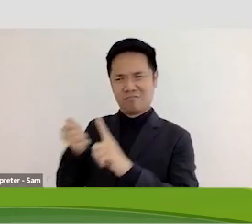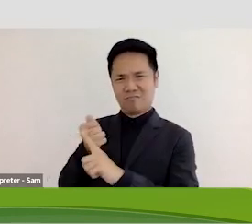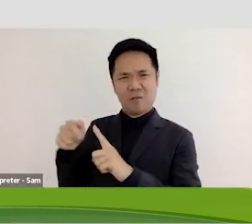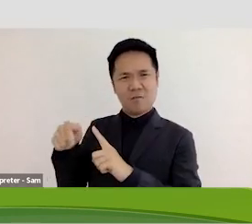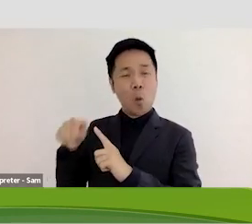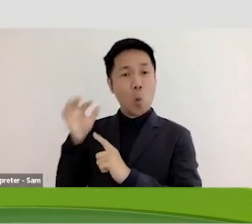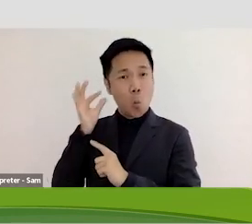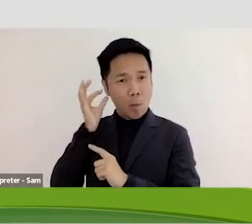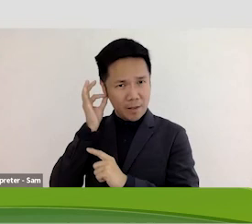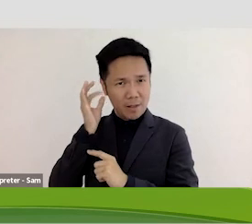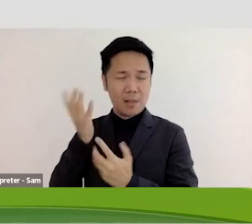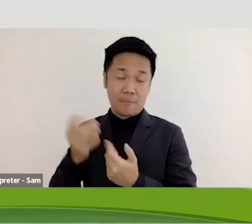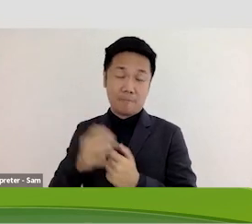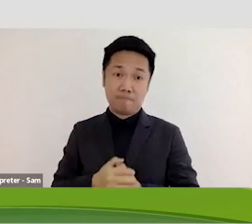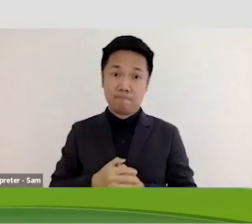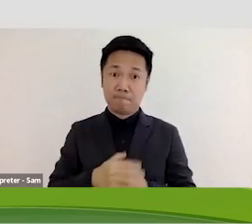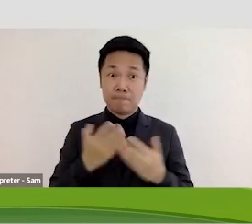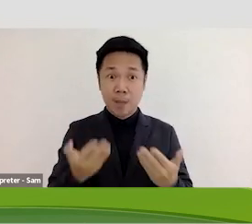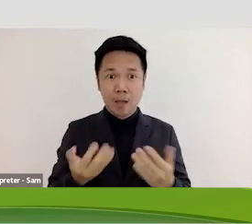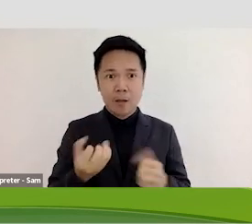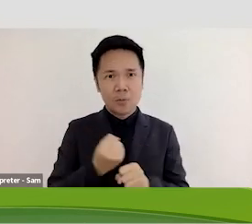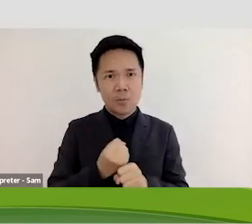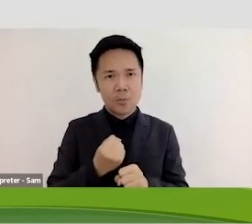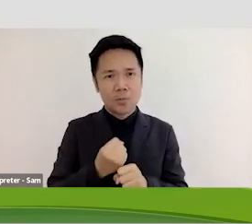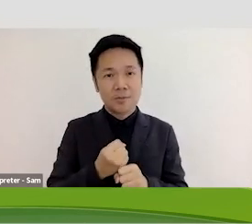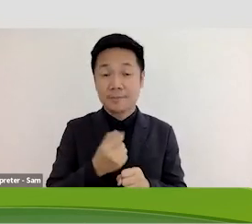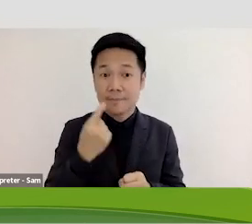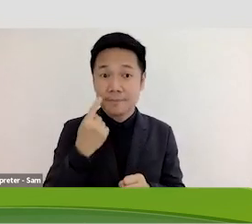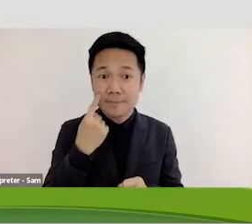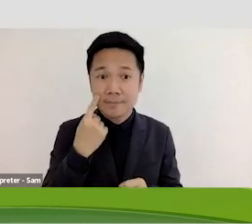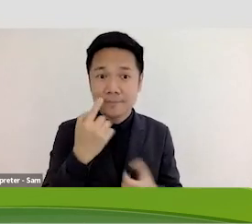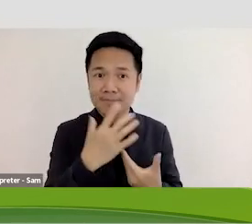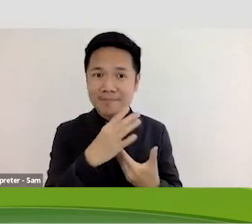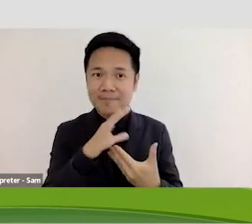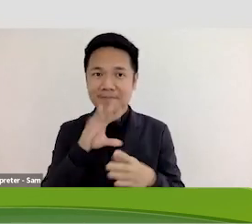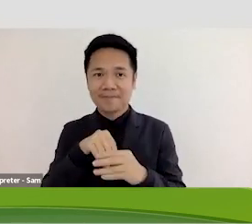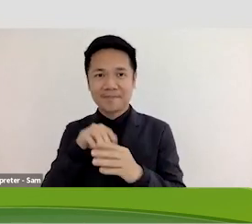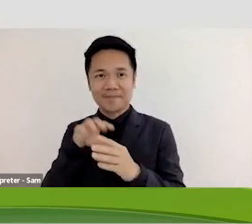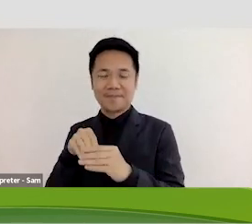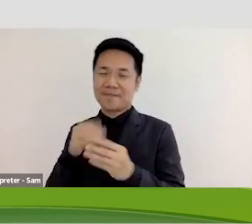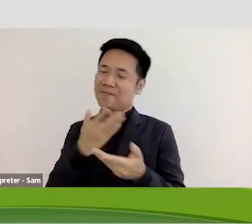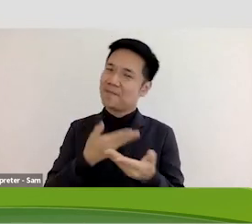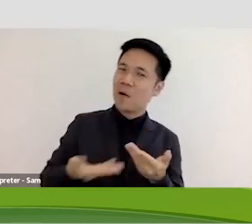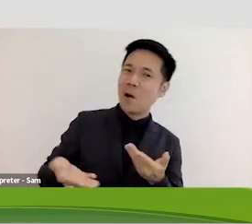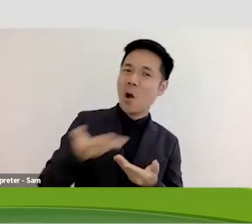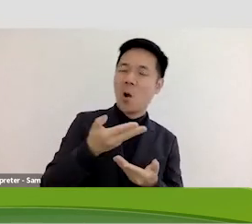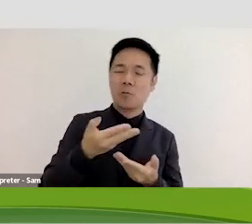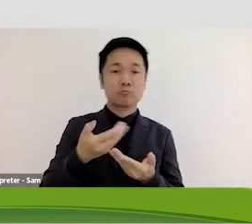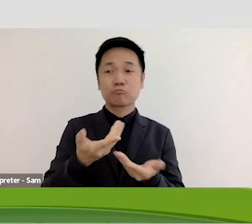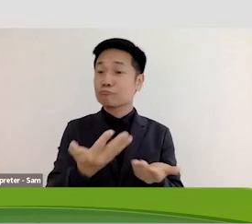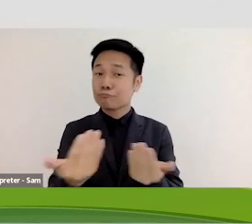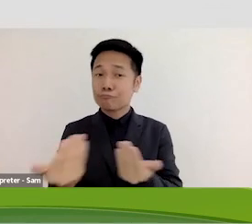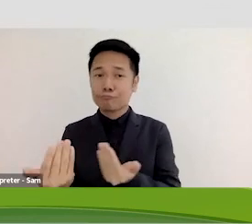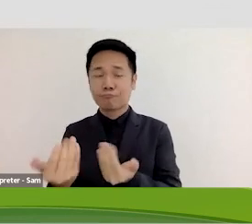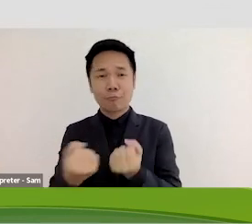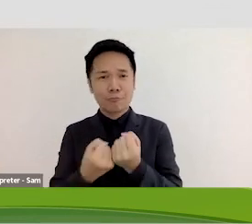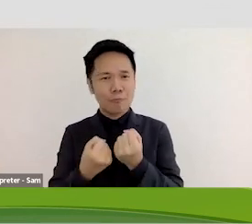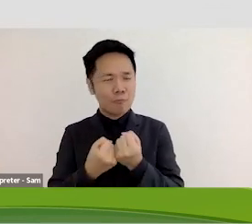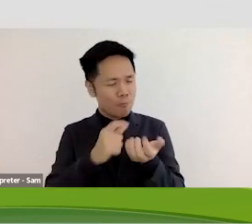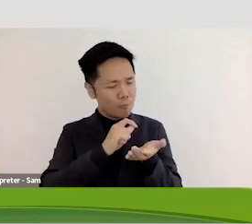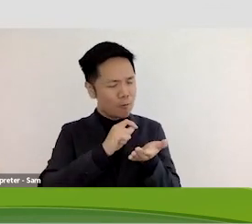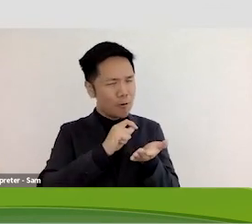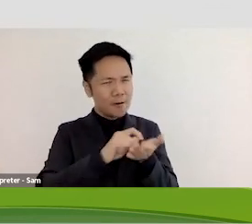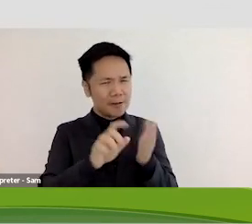work today will help us to engineer an inclusive post-COVID recovery and support us in meeting our